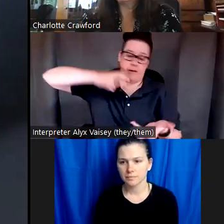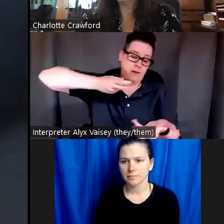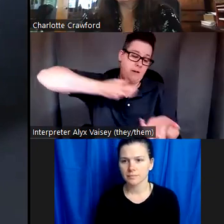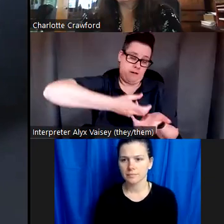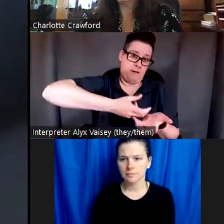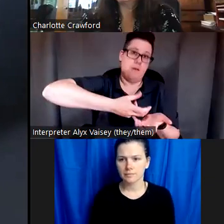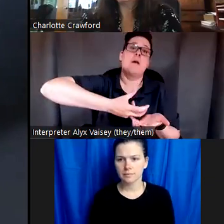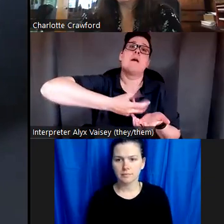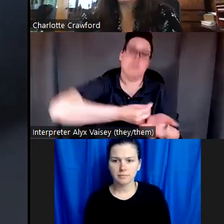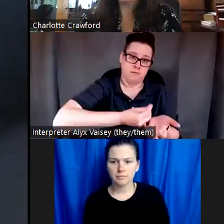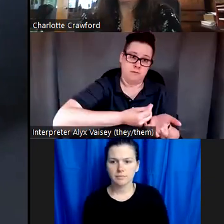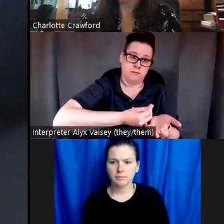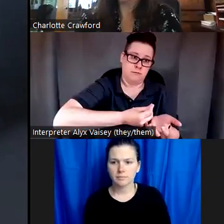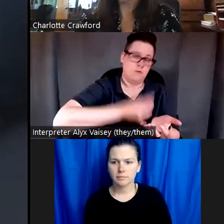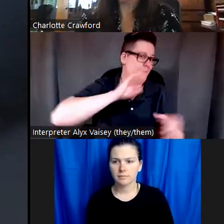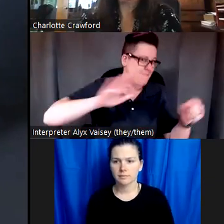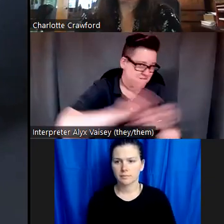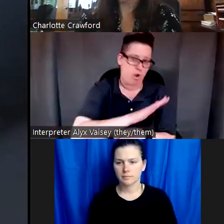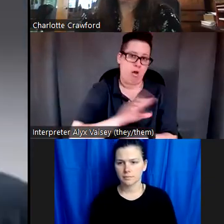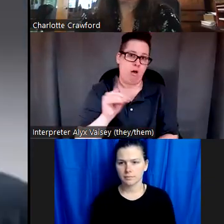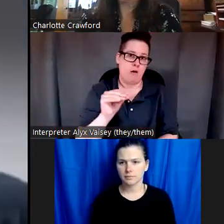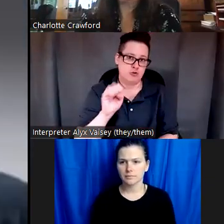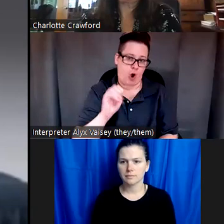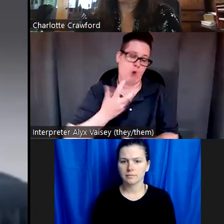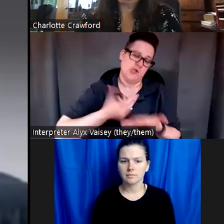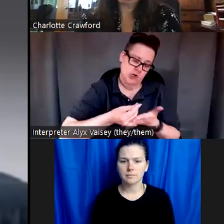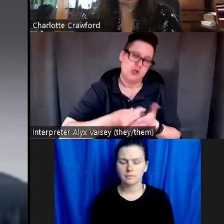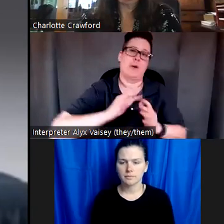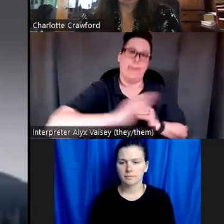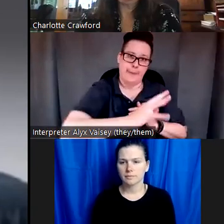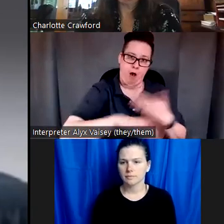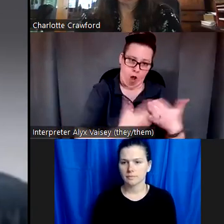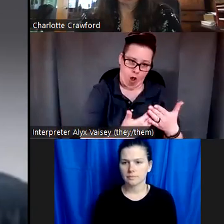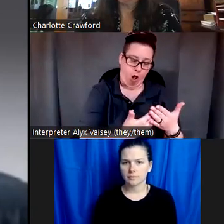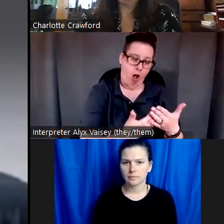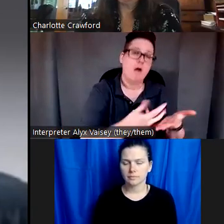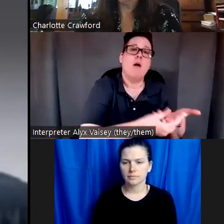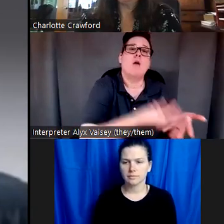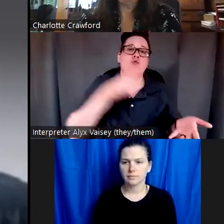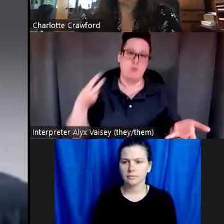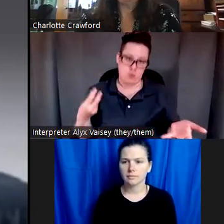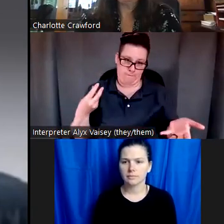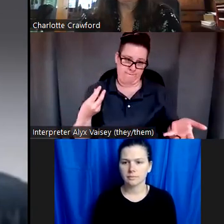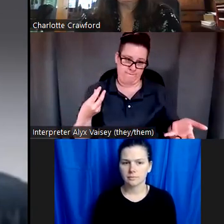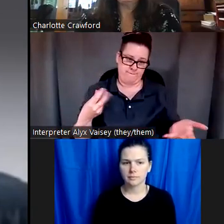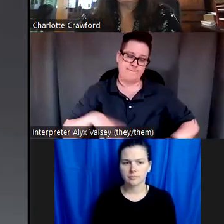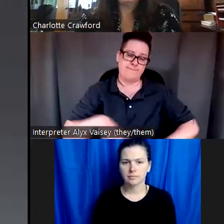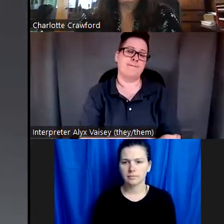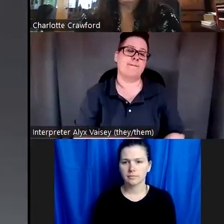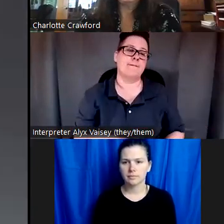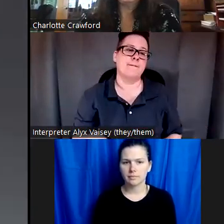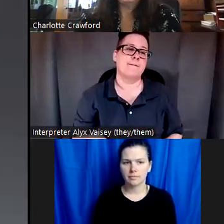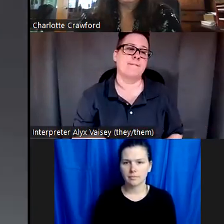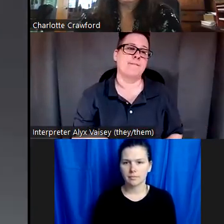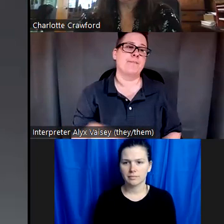the plunger firmly to give the full dose of Narcan nasal spray. Remove the device from the nostril after giving the dose.